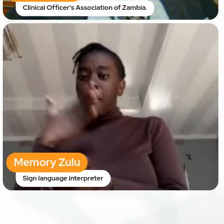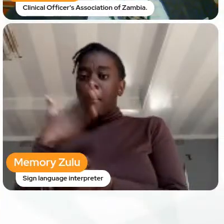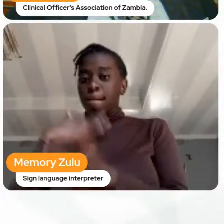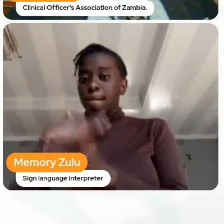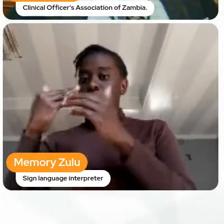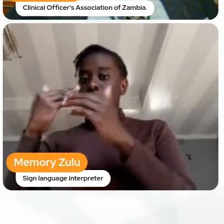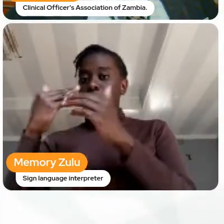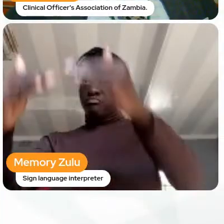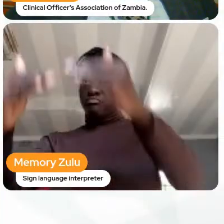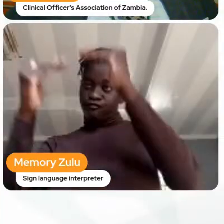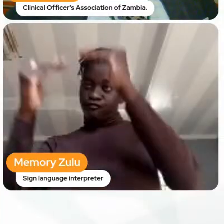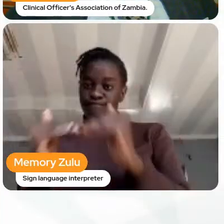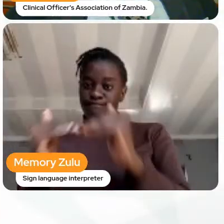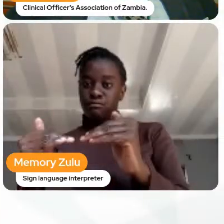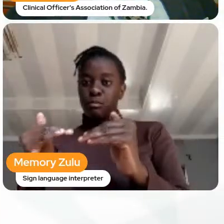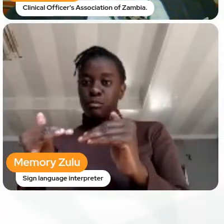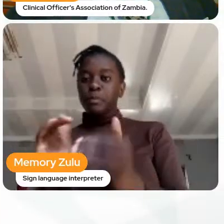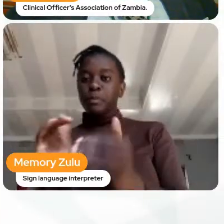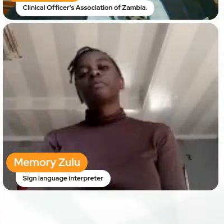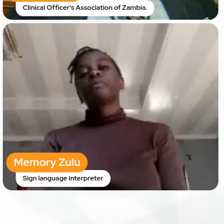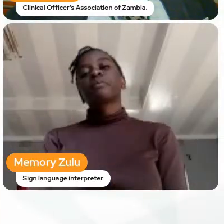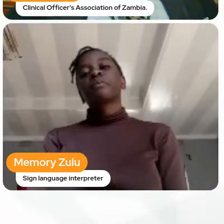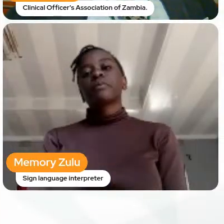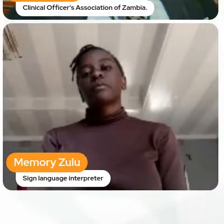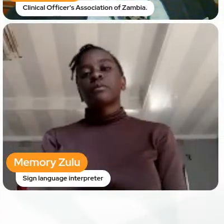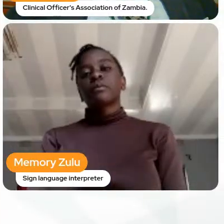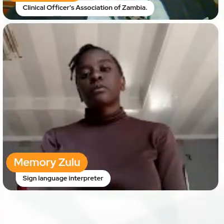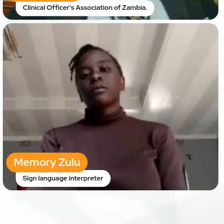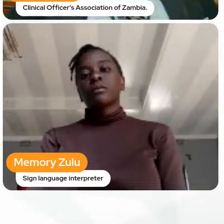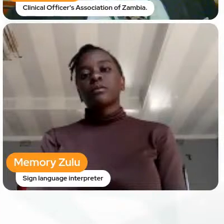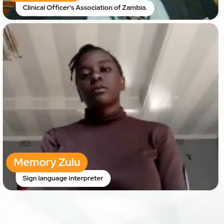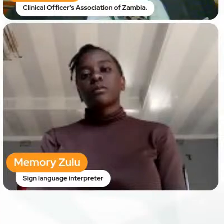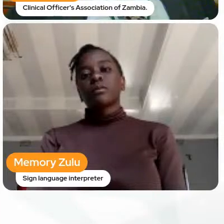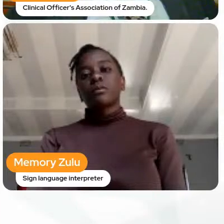can someone contract